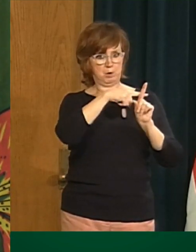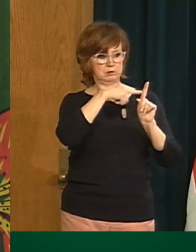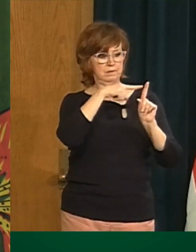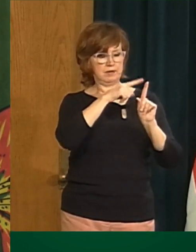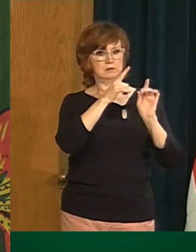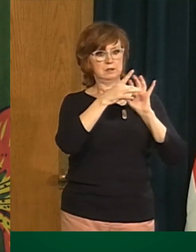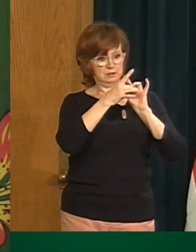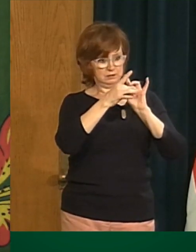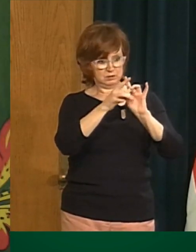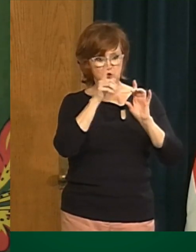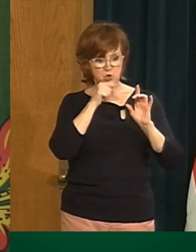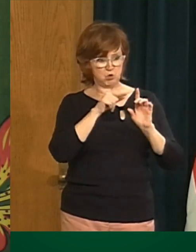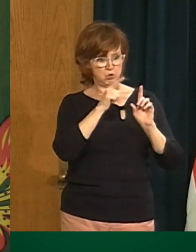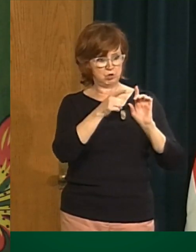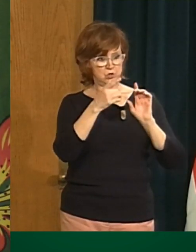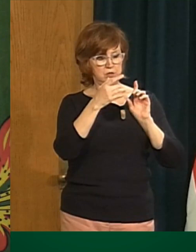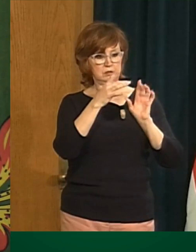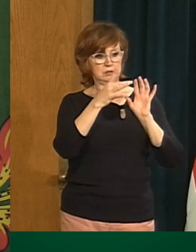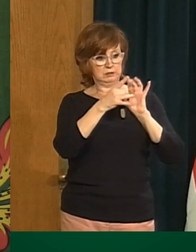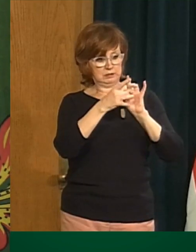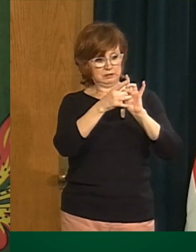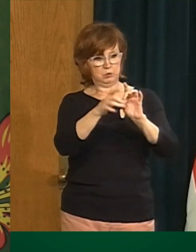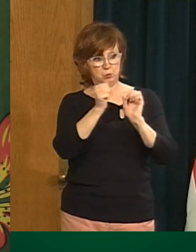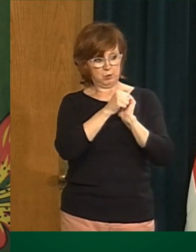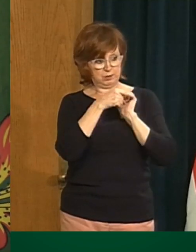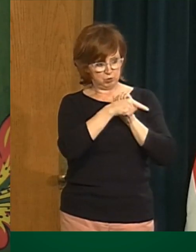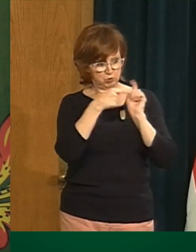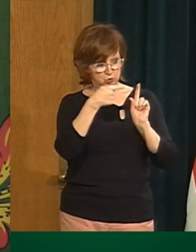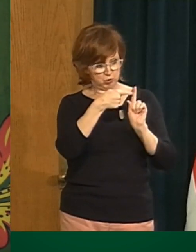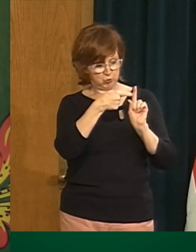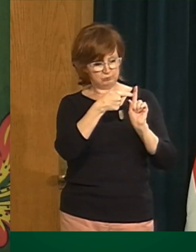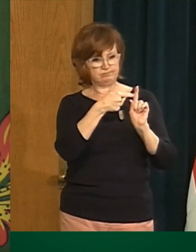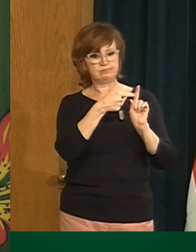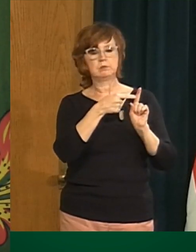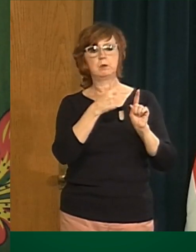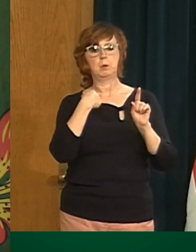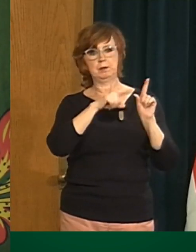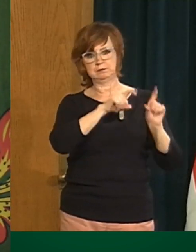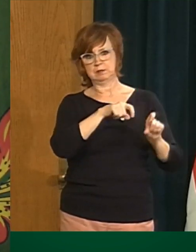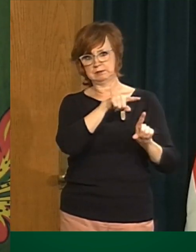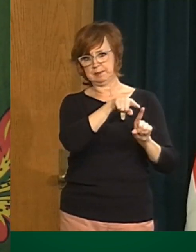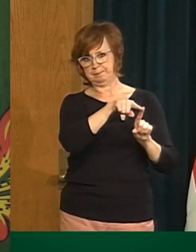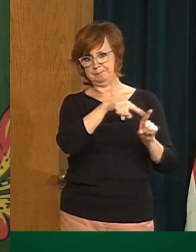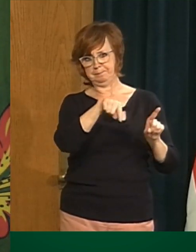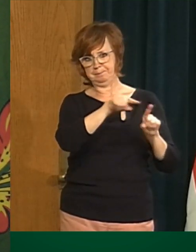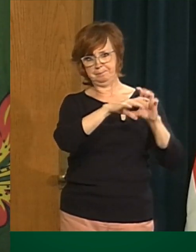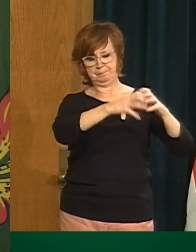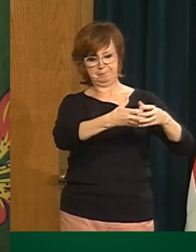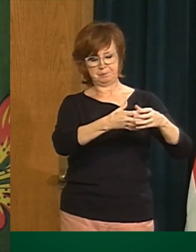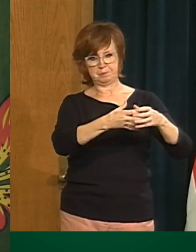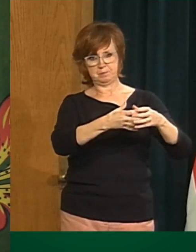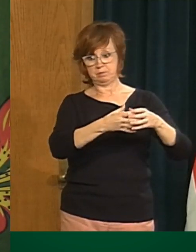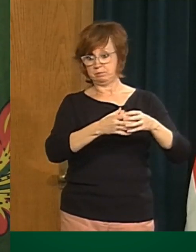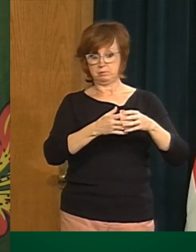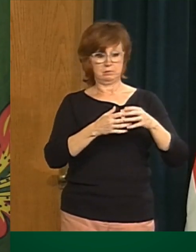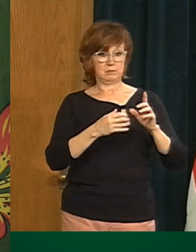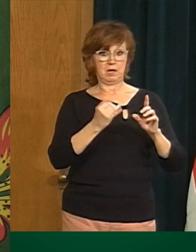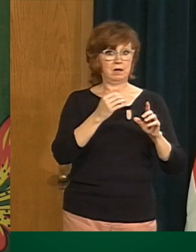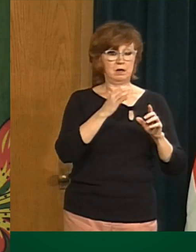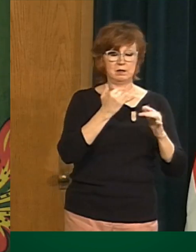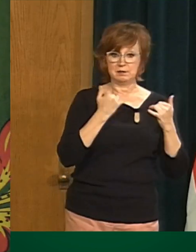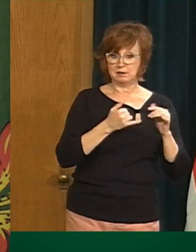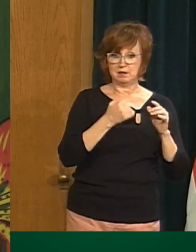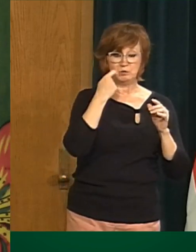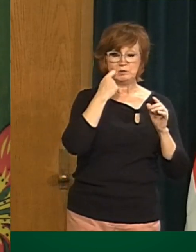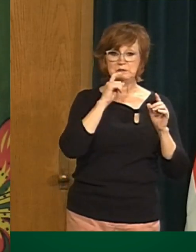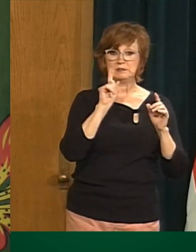has been tested positive for COVID-19, whatever community you live in. The fact is, and that was